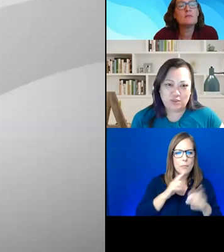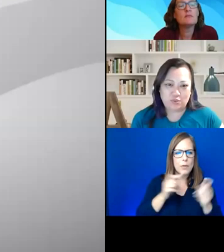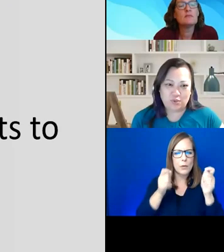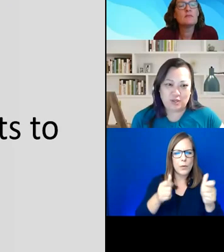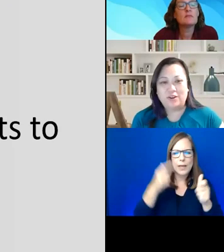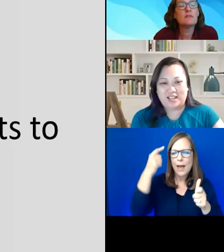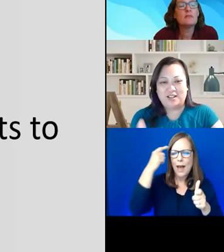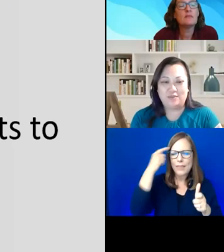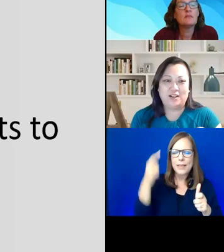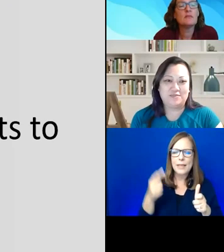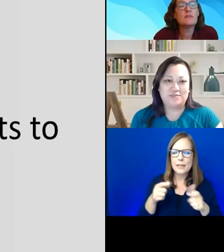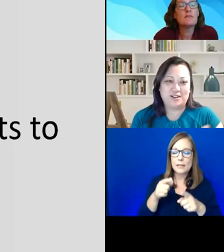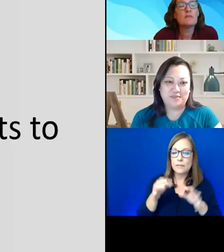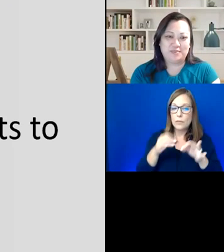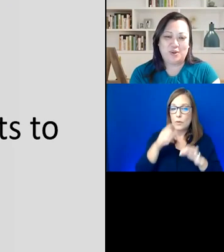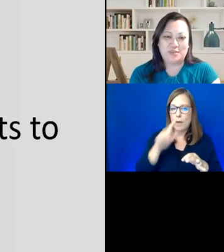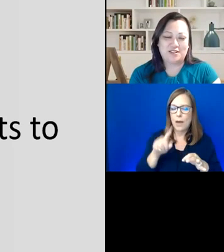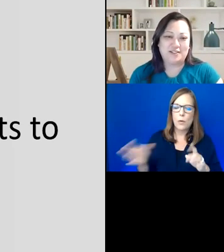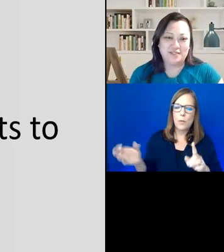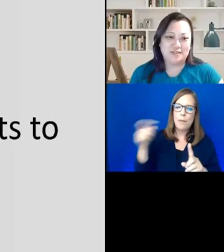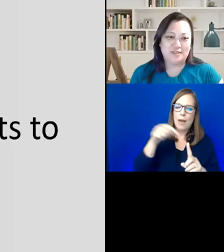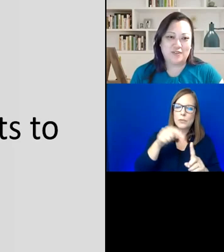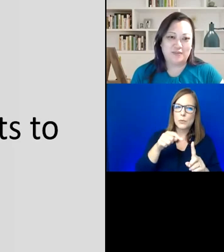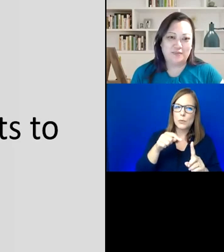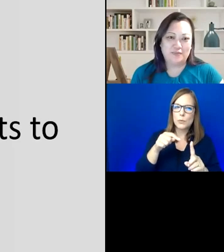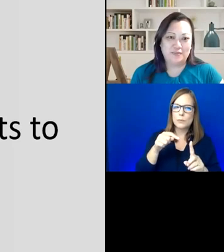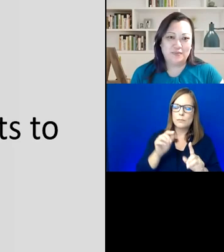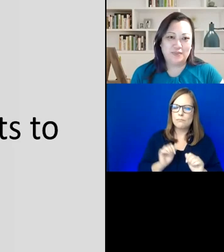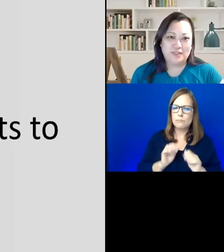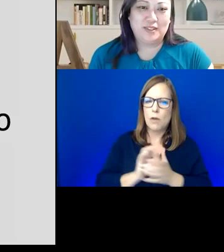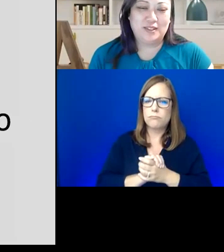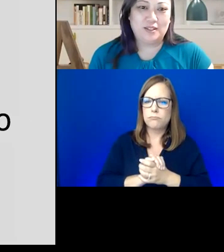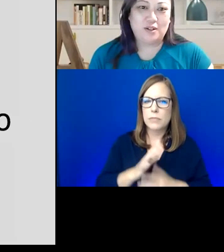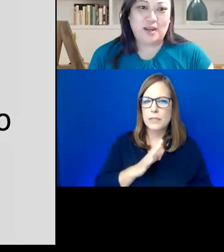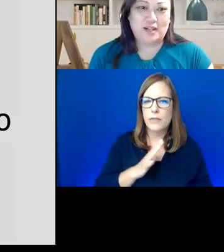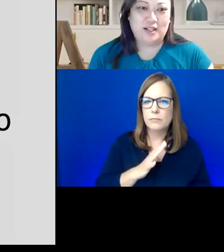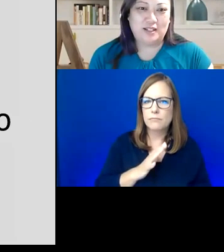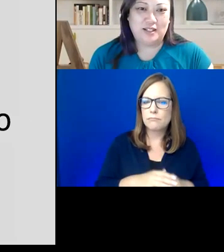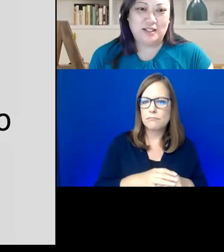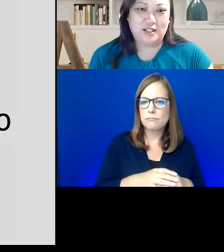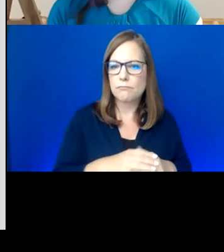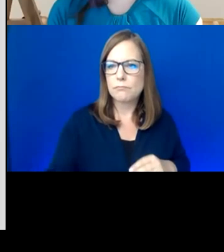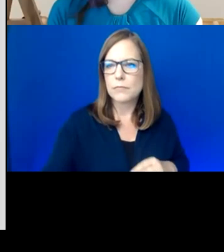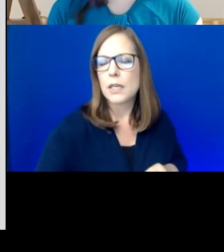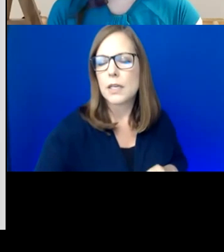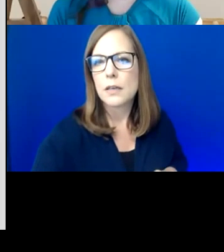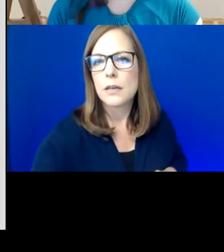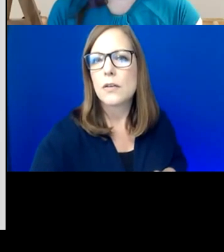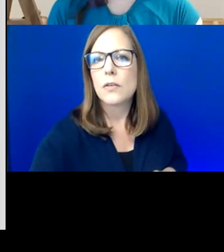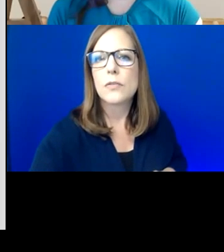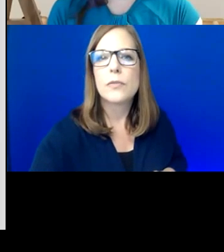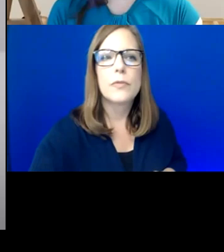slide 3. Well, okay, yeah. Sorry, website slide. It's fine. I guess go